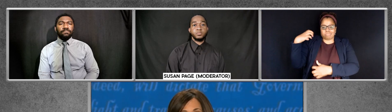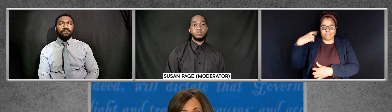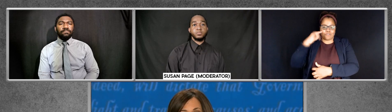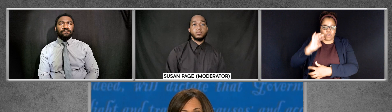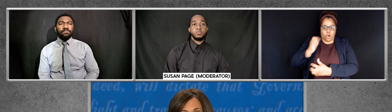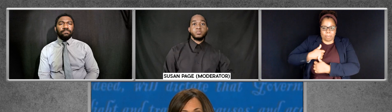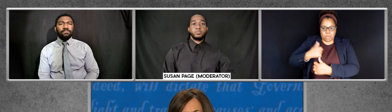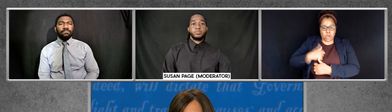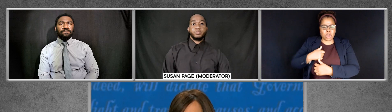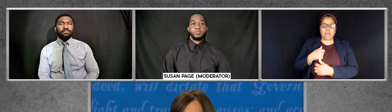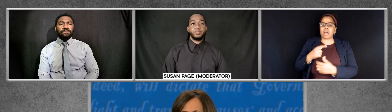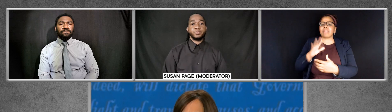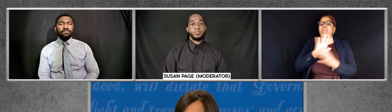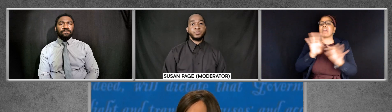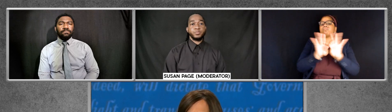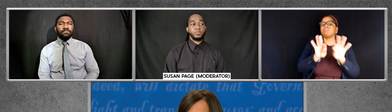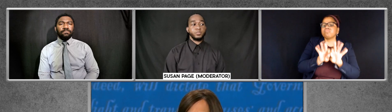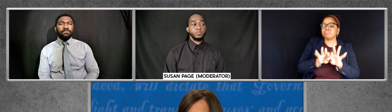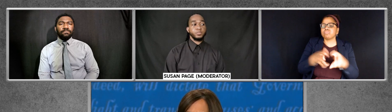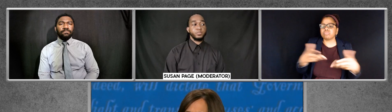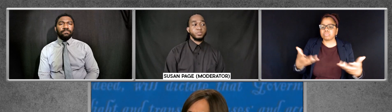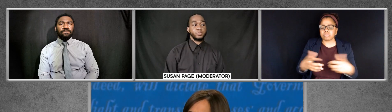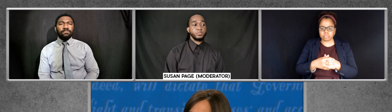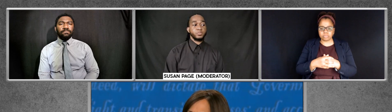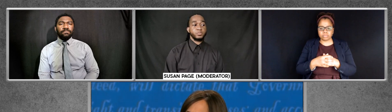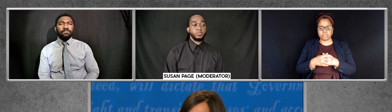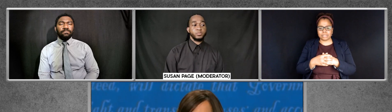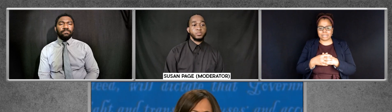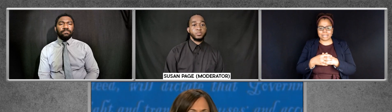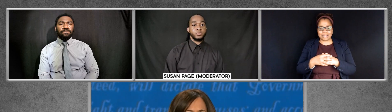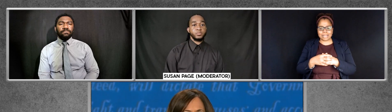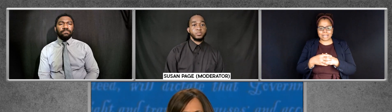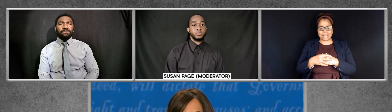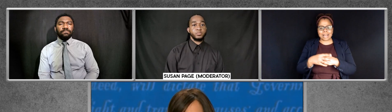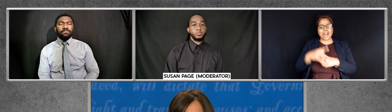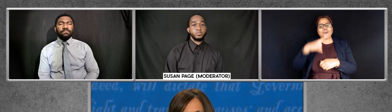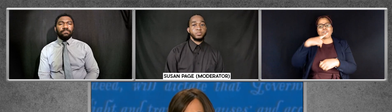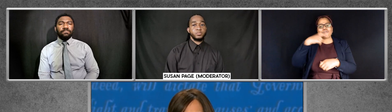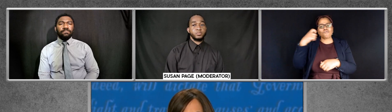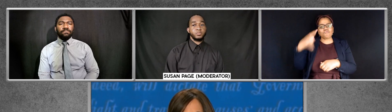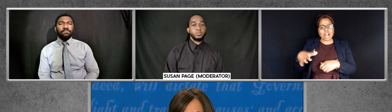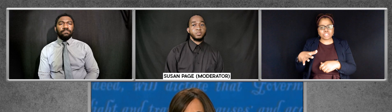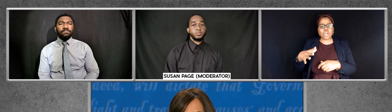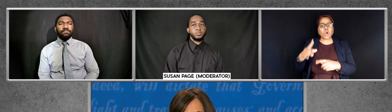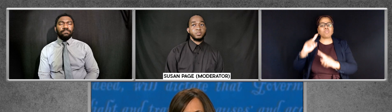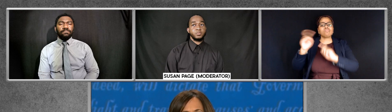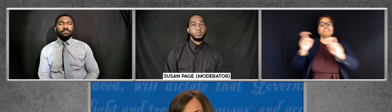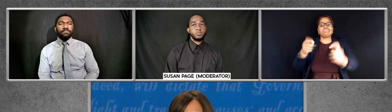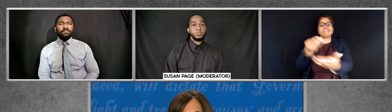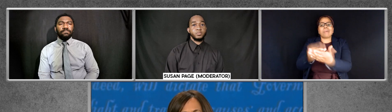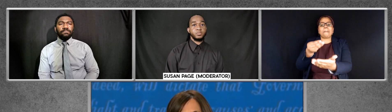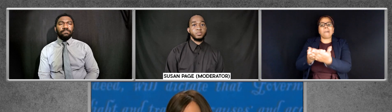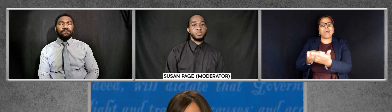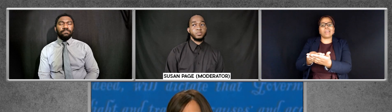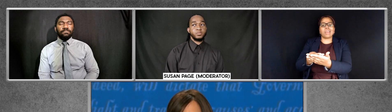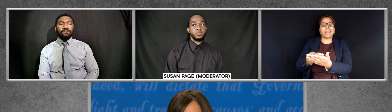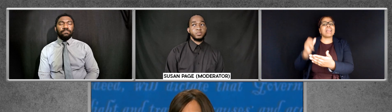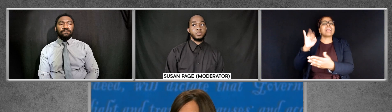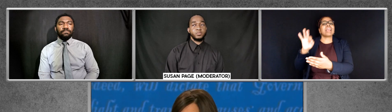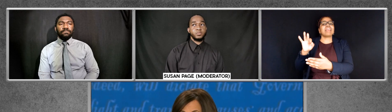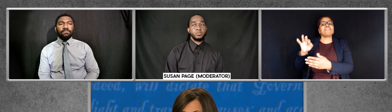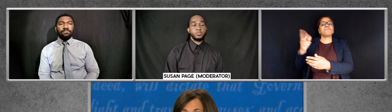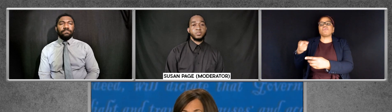care about. Public reporting that Russia had bounties on the heads of American